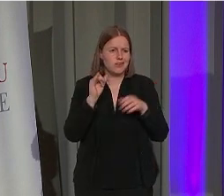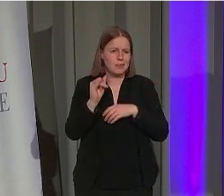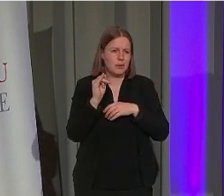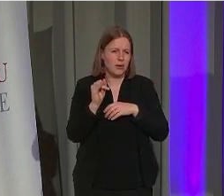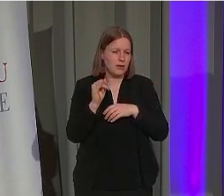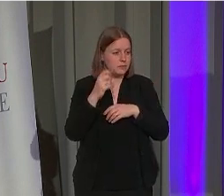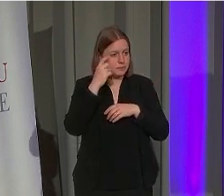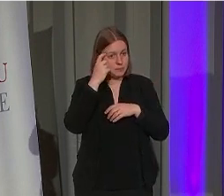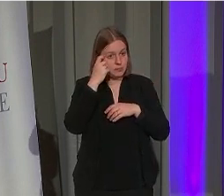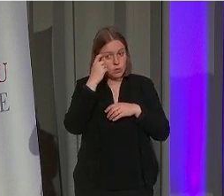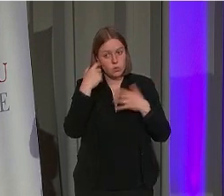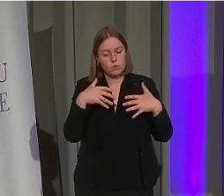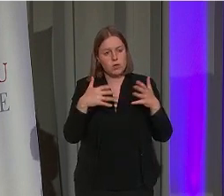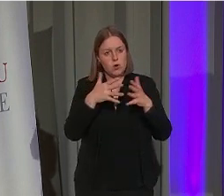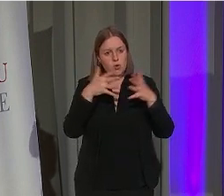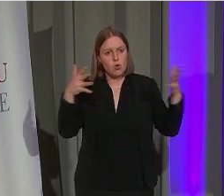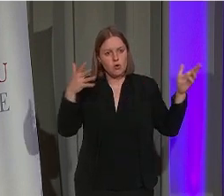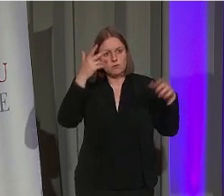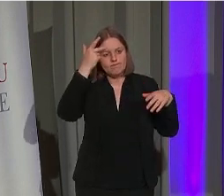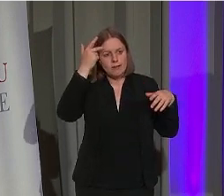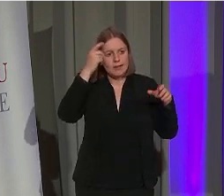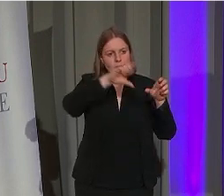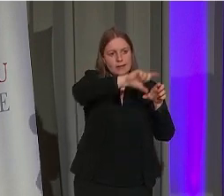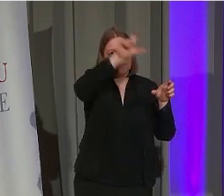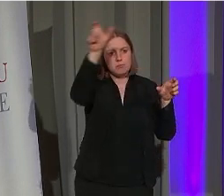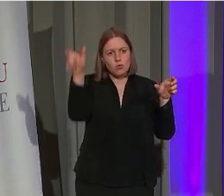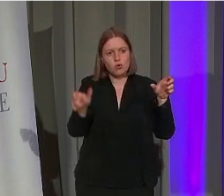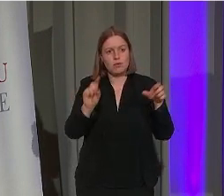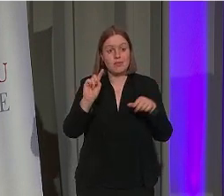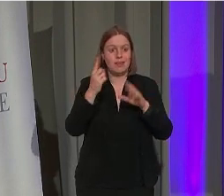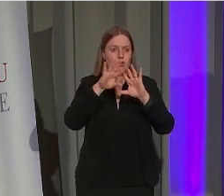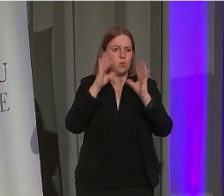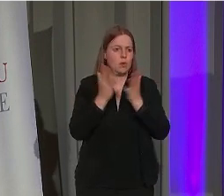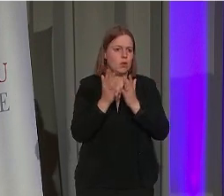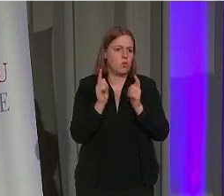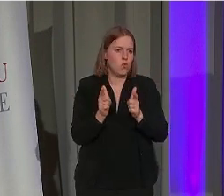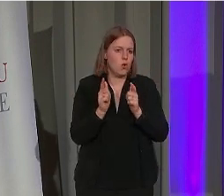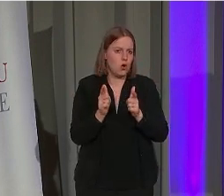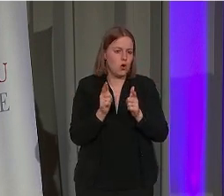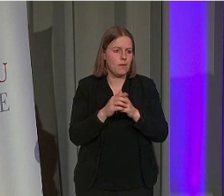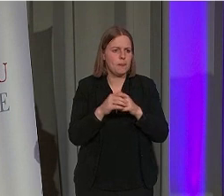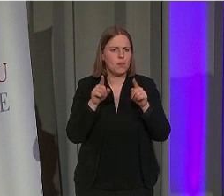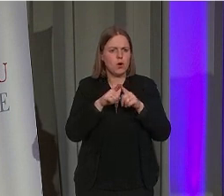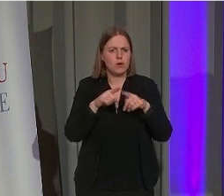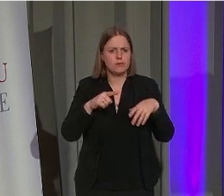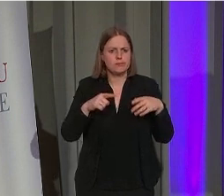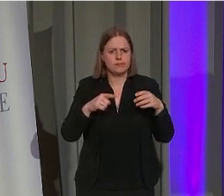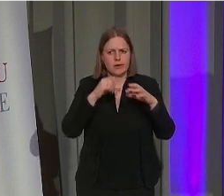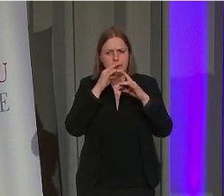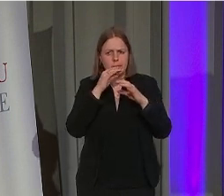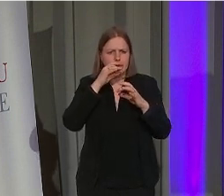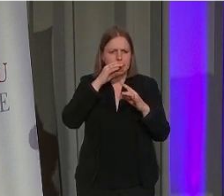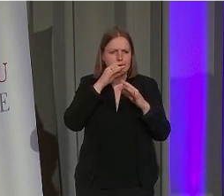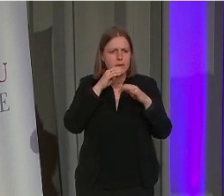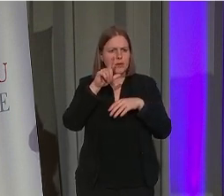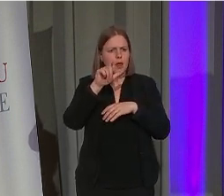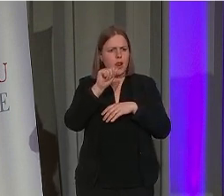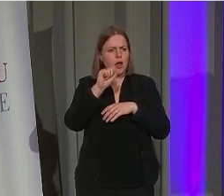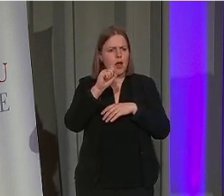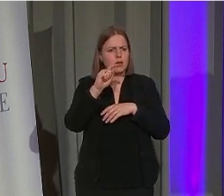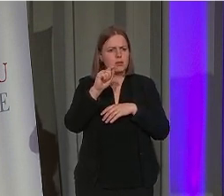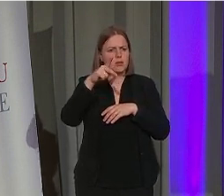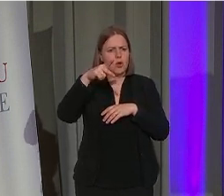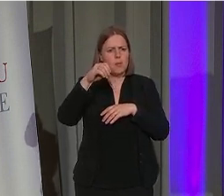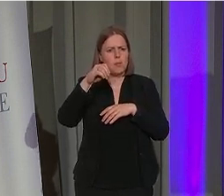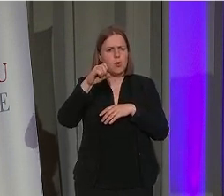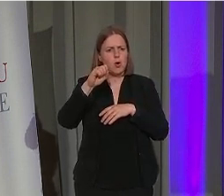in itself a big remembrance gate for World War I, the last post. I